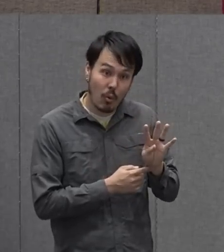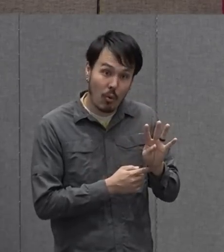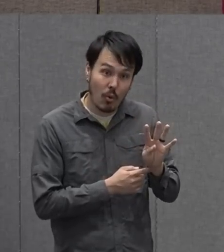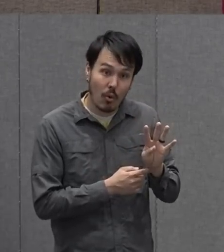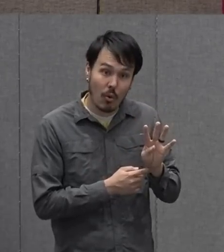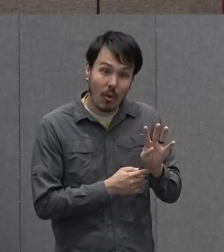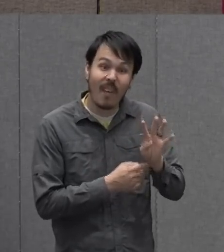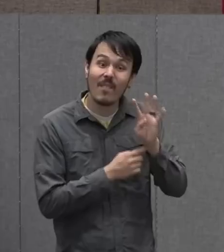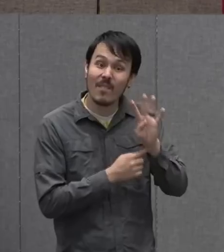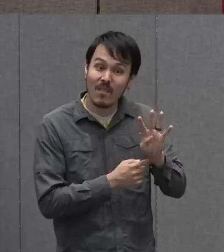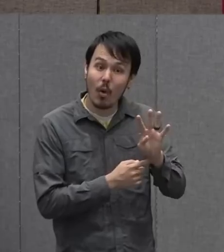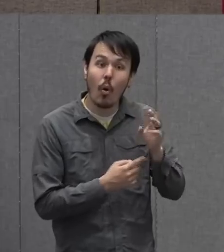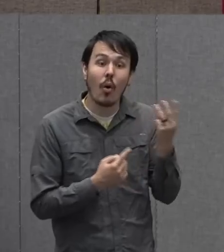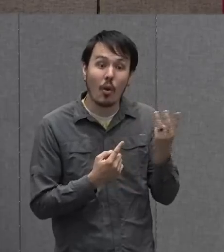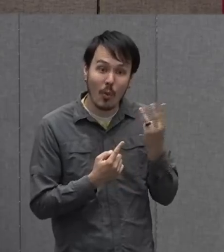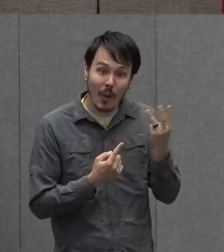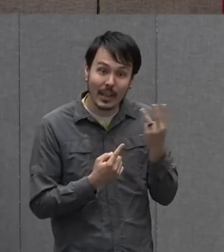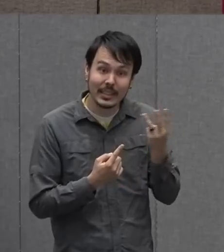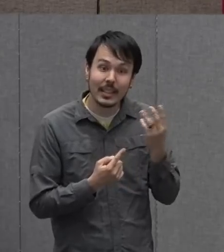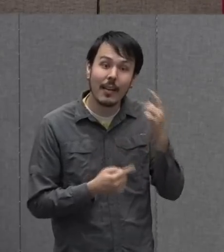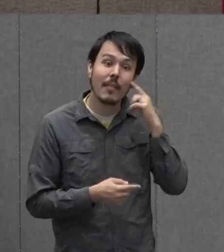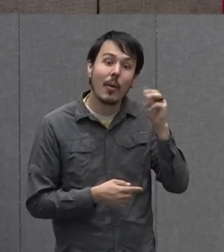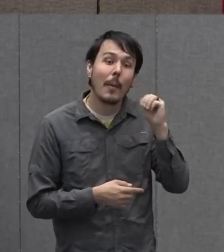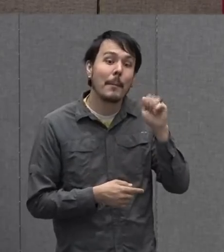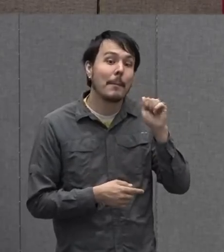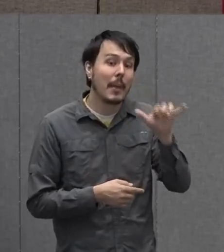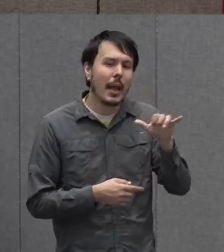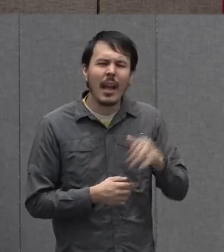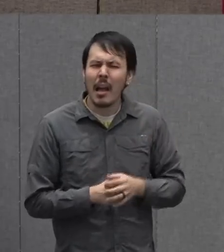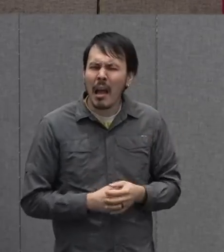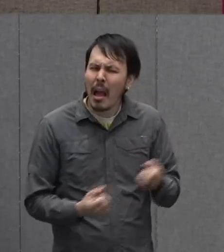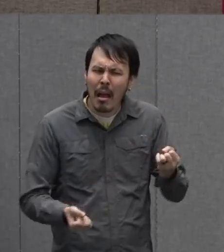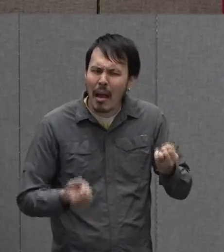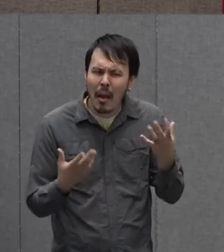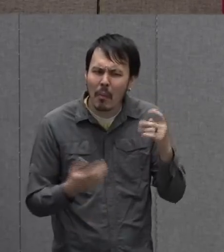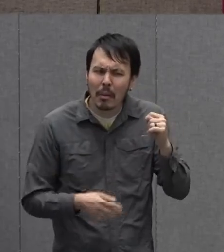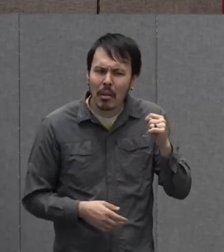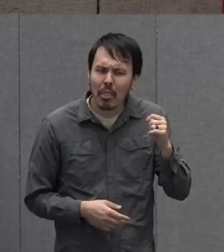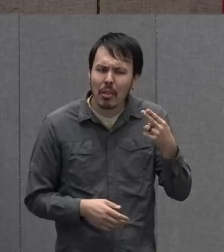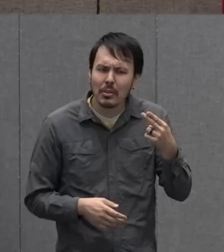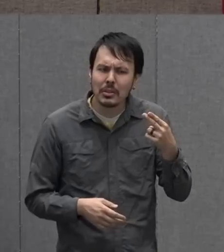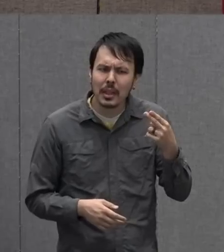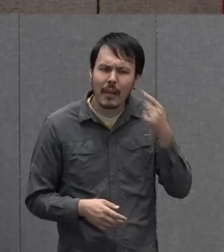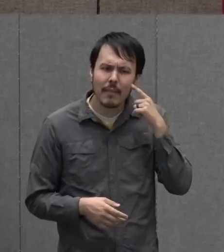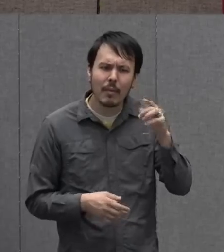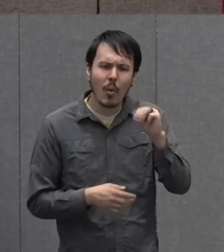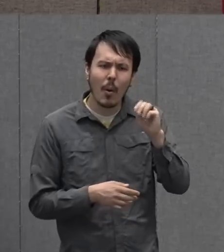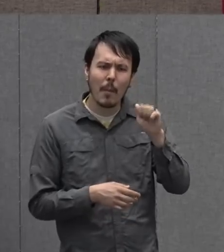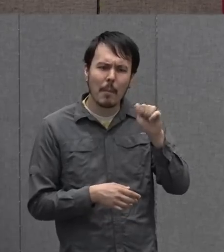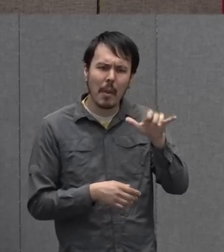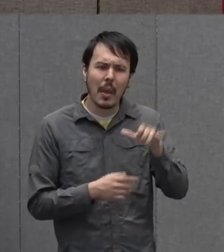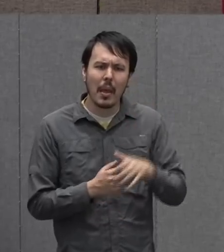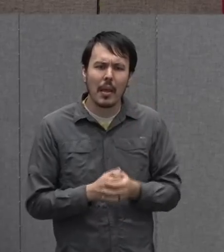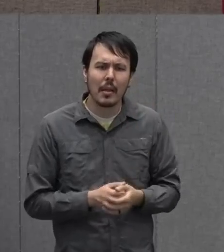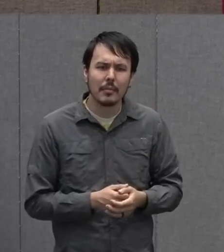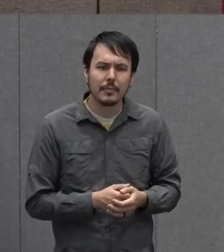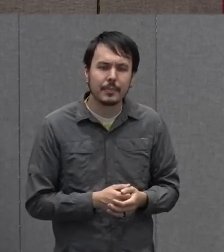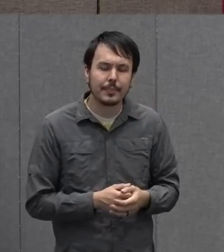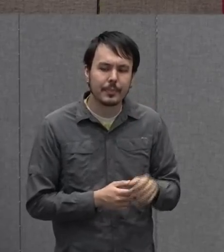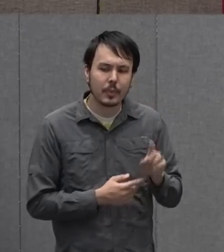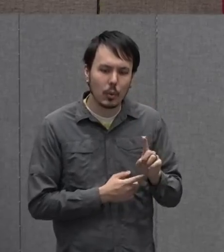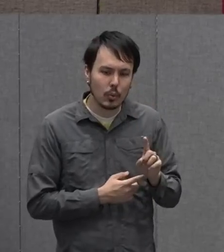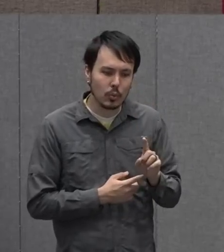4. 4 Wednesdays in May. How many Thursdays are there in May?